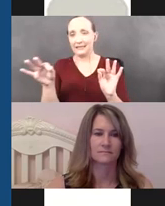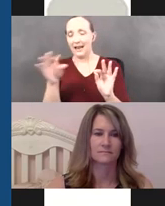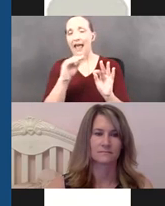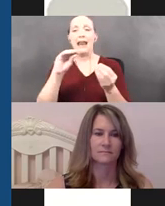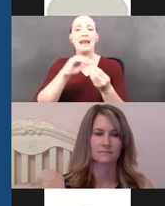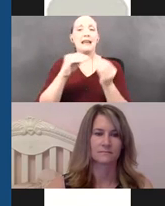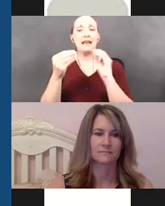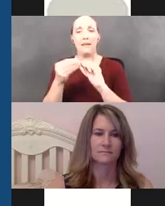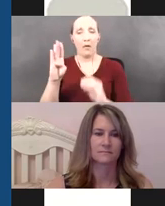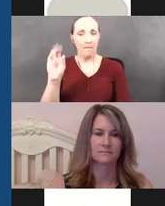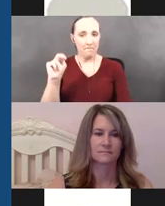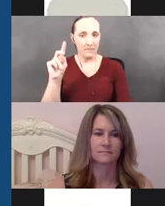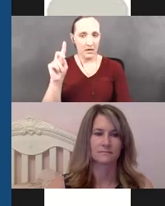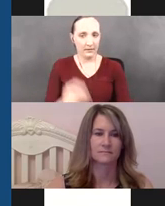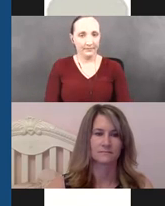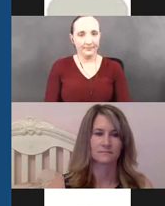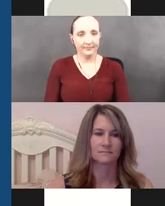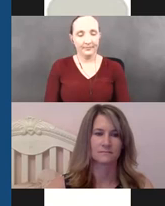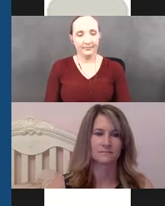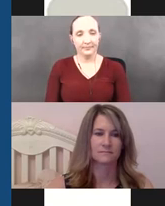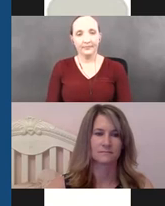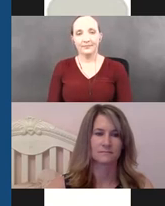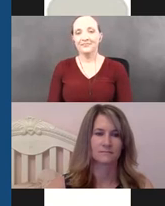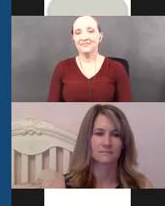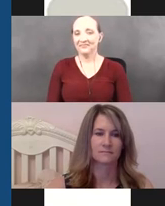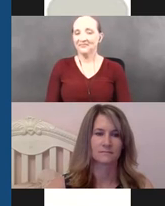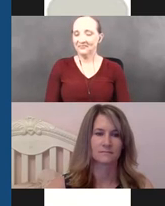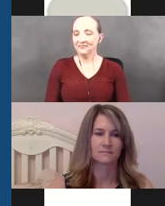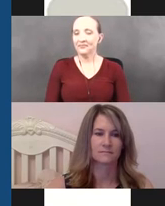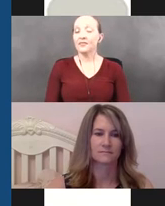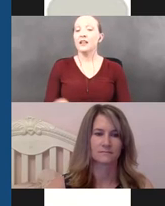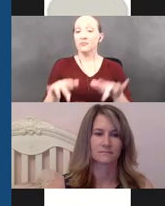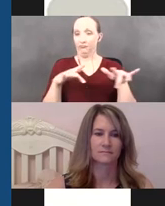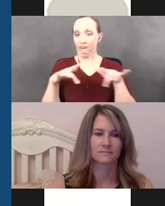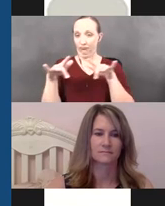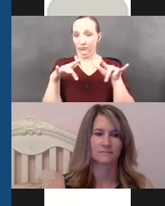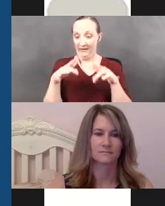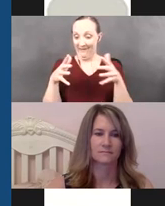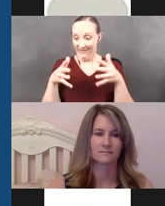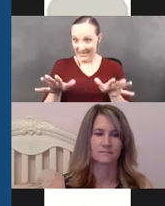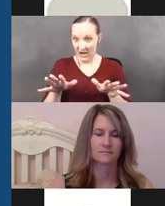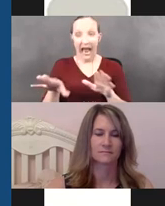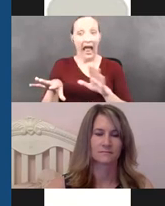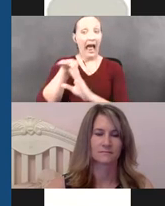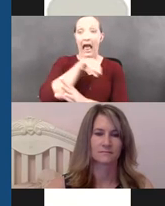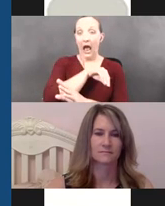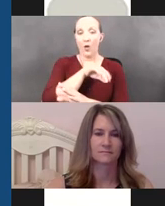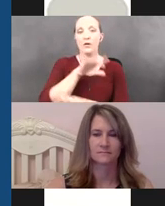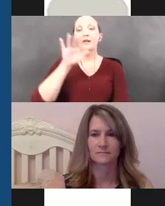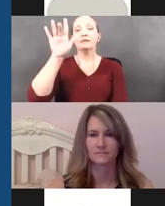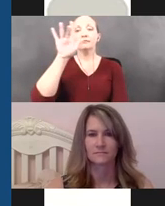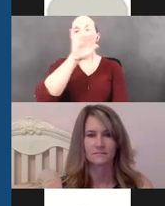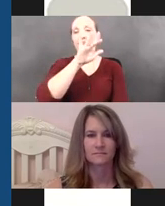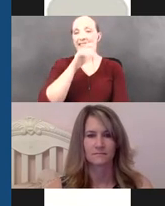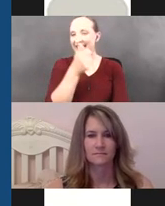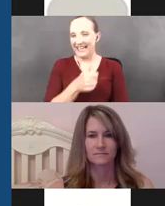escribir una oración numérica For para problem hacer el vínculo numérico. To exit out of that bar, they just Para click salir de anywhere esa barra, solo outside tiene que of